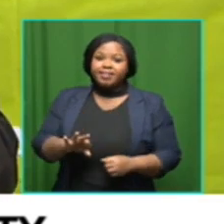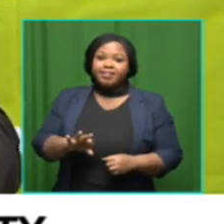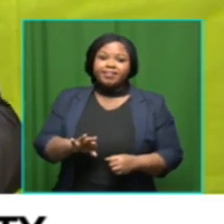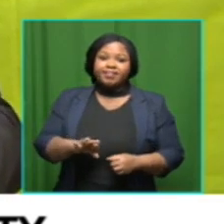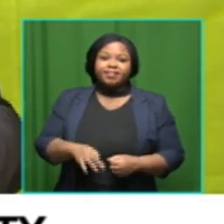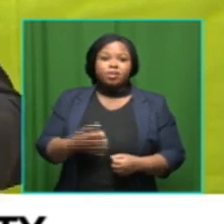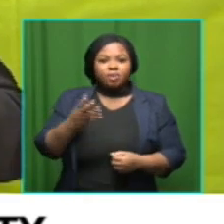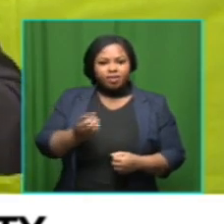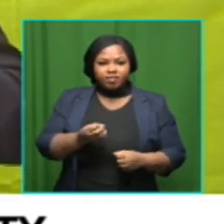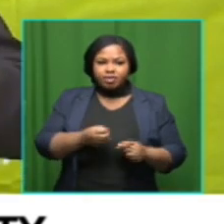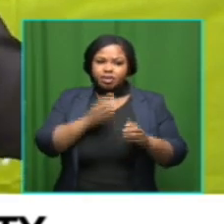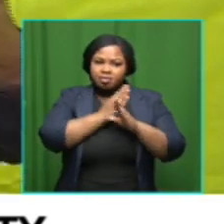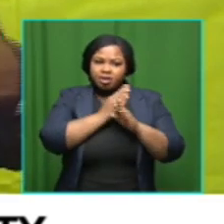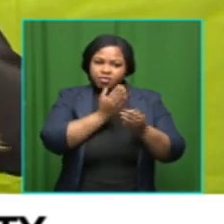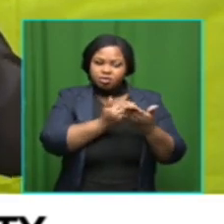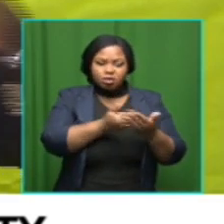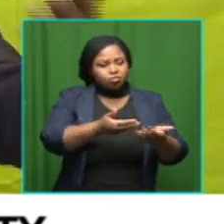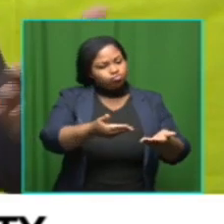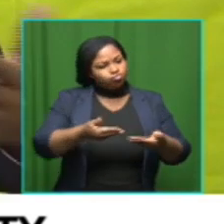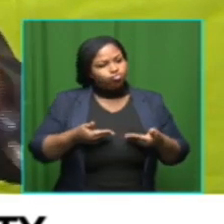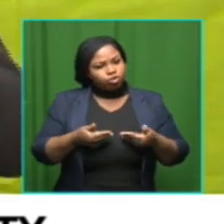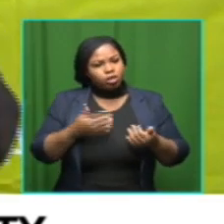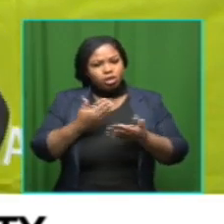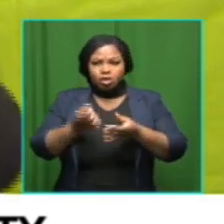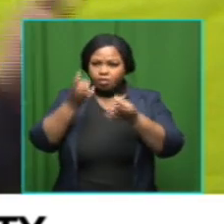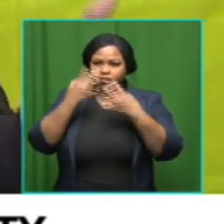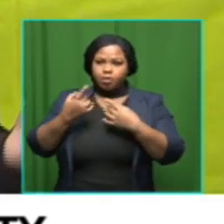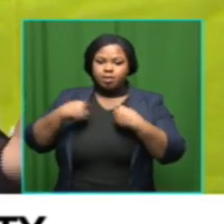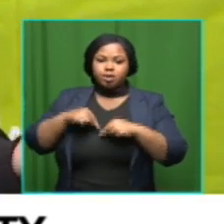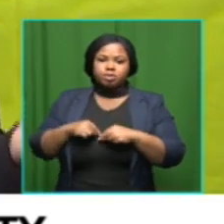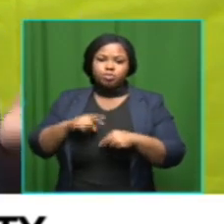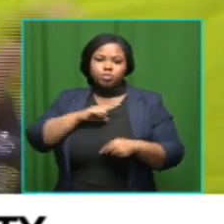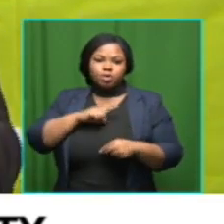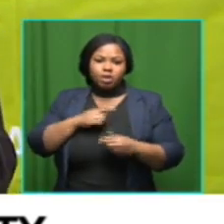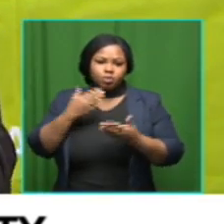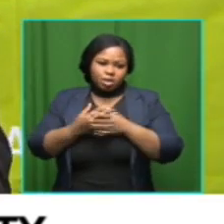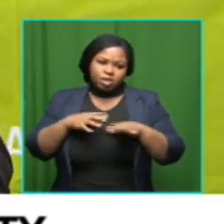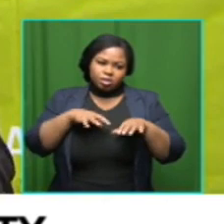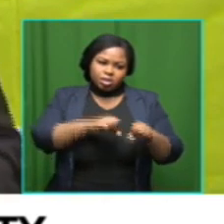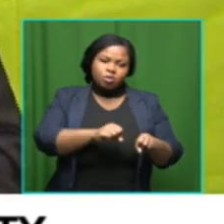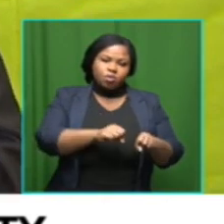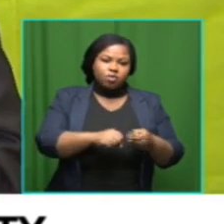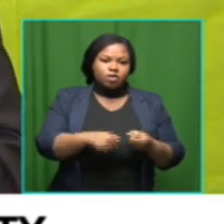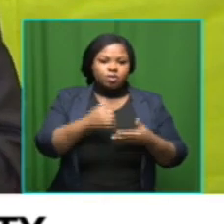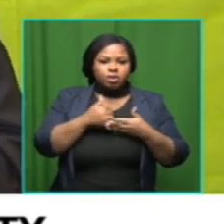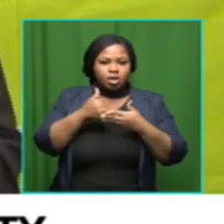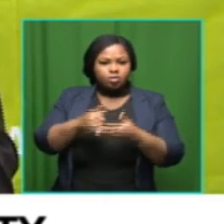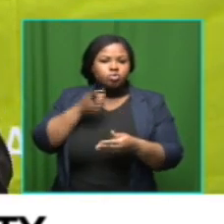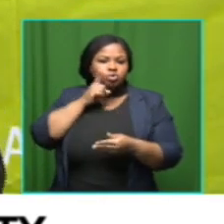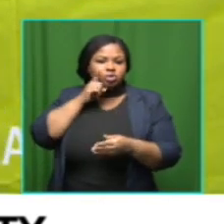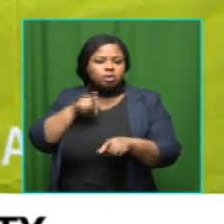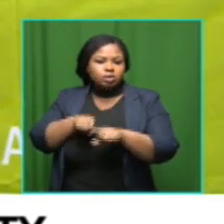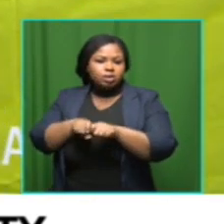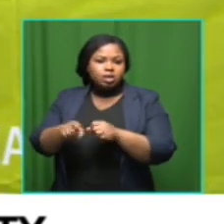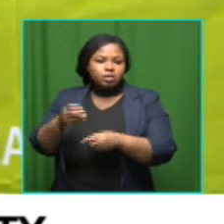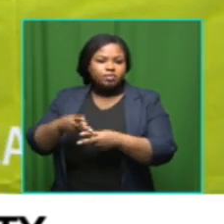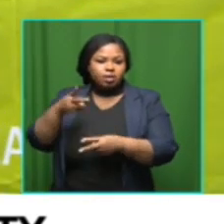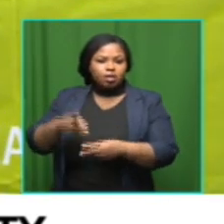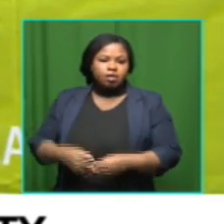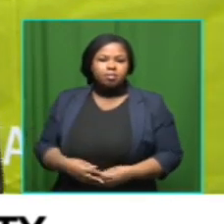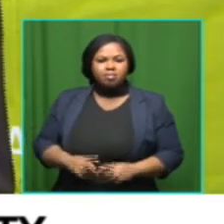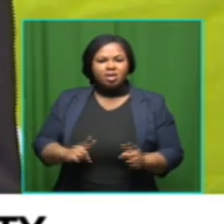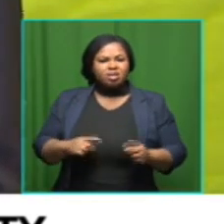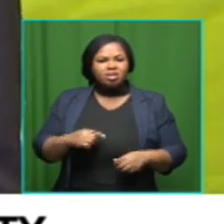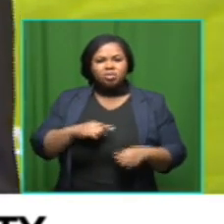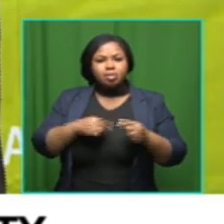the private sector is always welcome to indicate so that we can actually take over some of the specimens and do them. At the end of the day, the specimens are